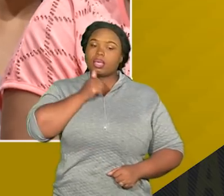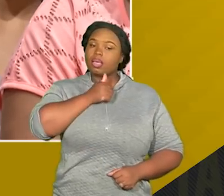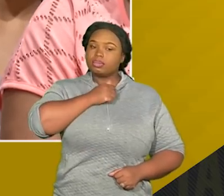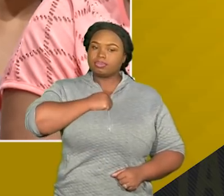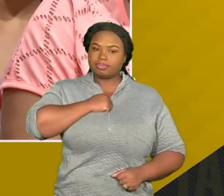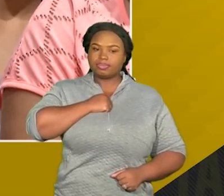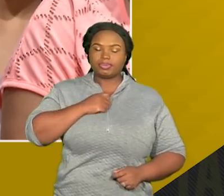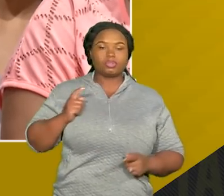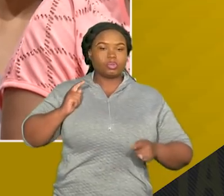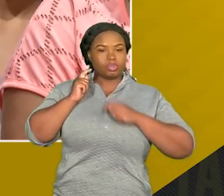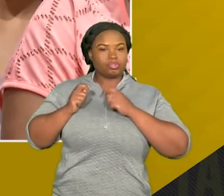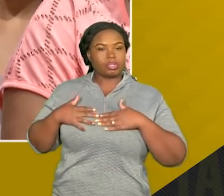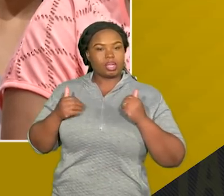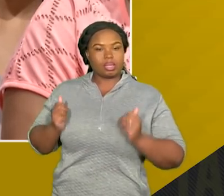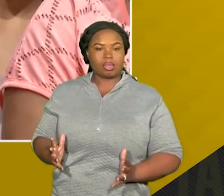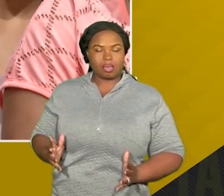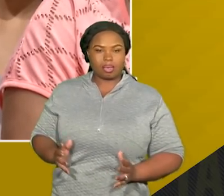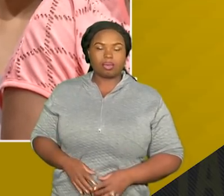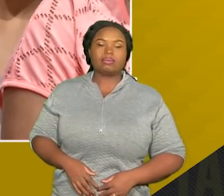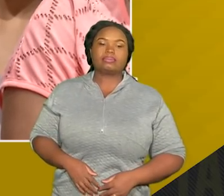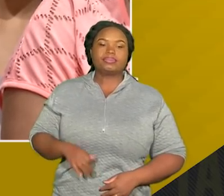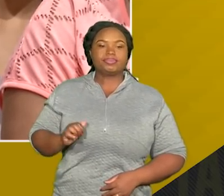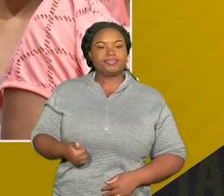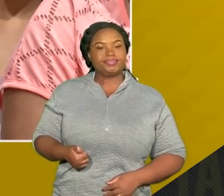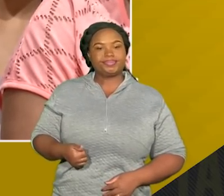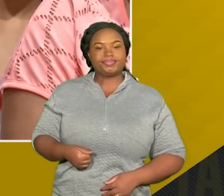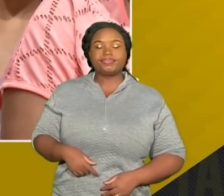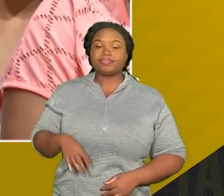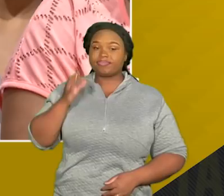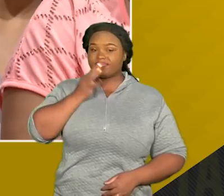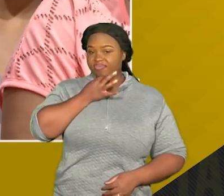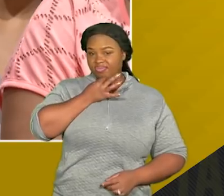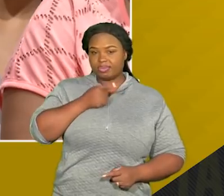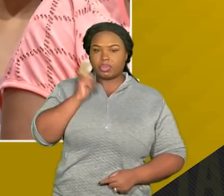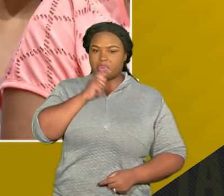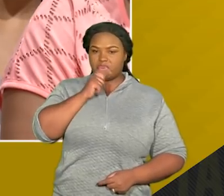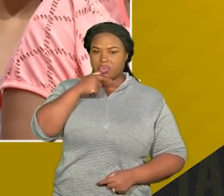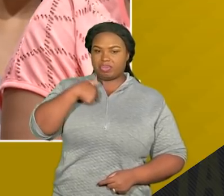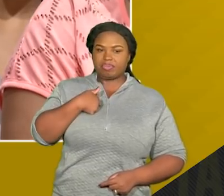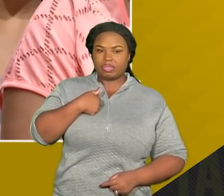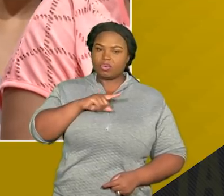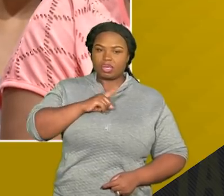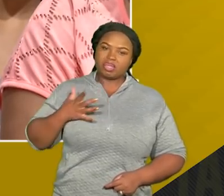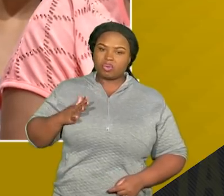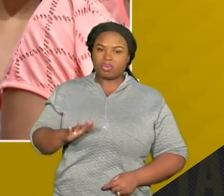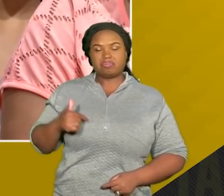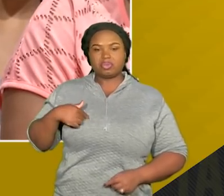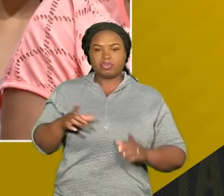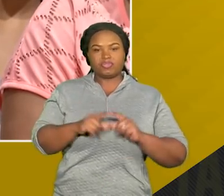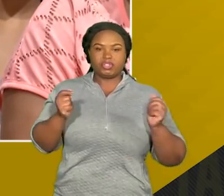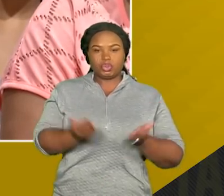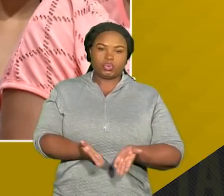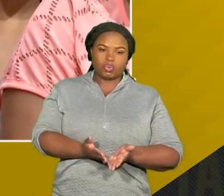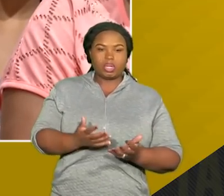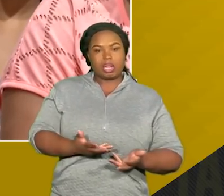to a traditional healer and then wabe sechaza ukuthi okay baya kuloya bafuna ugqiba isikolo and go nowhere